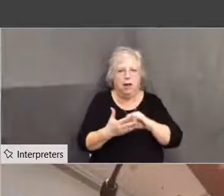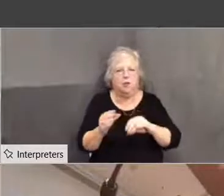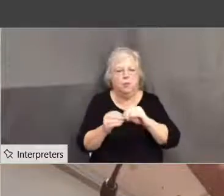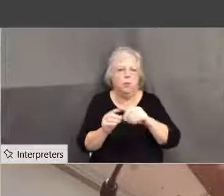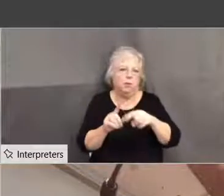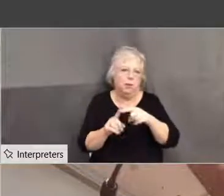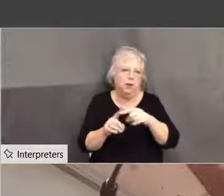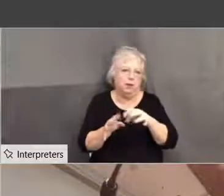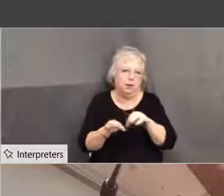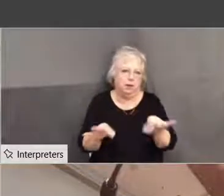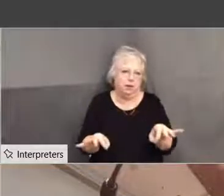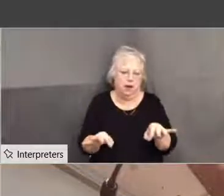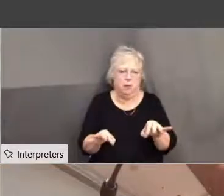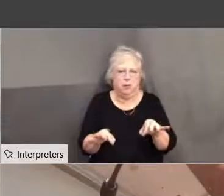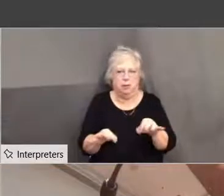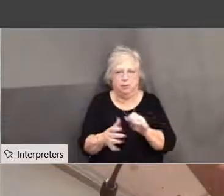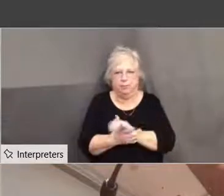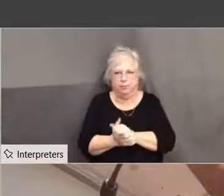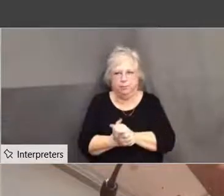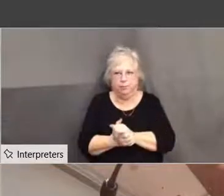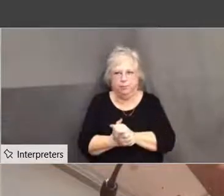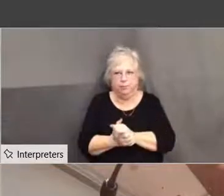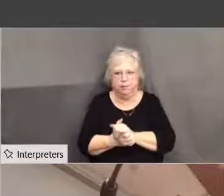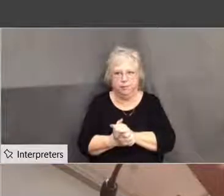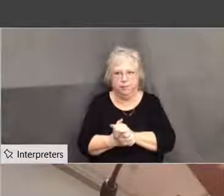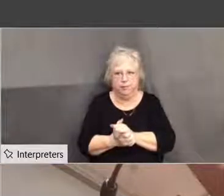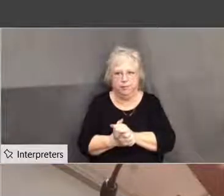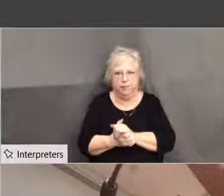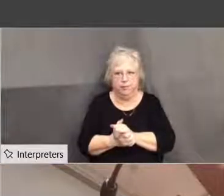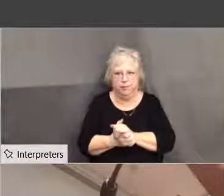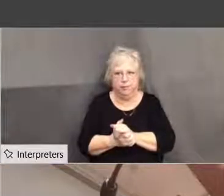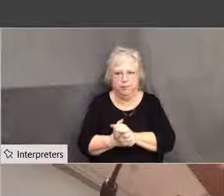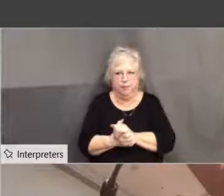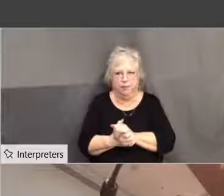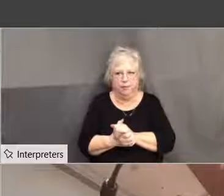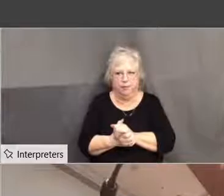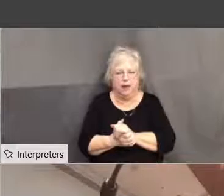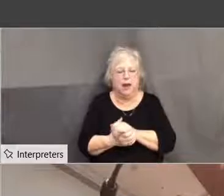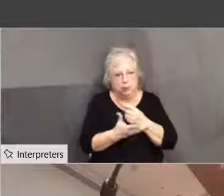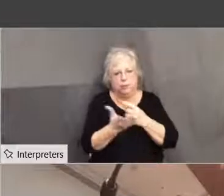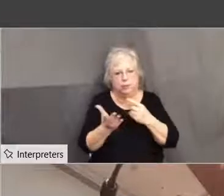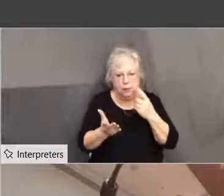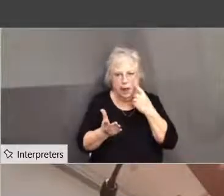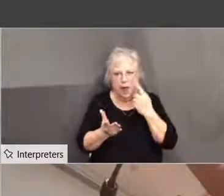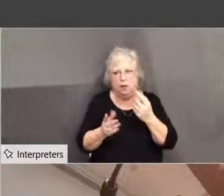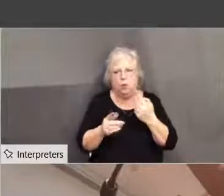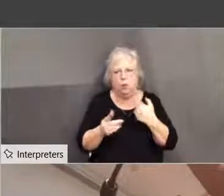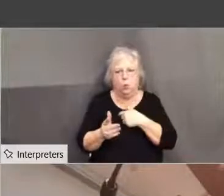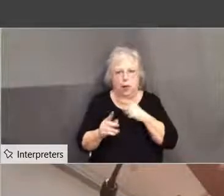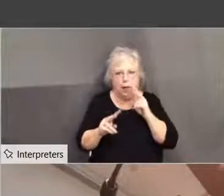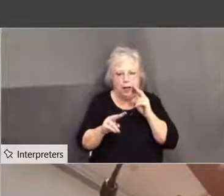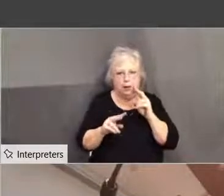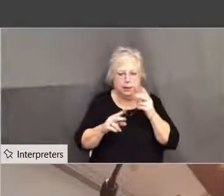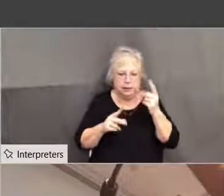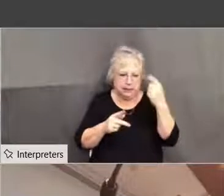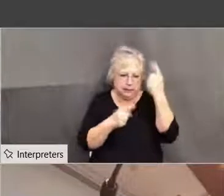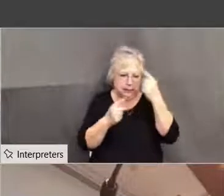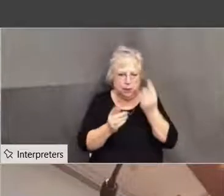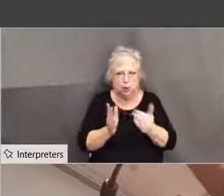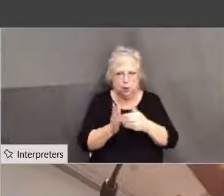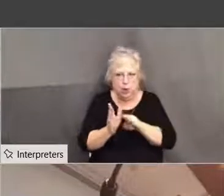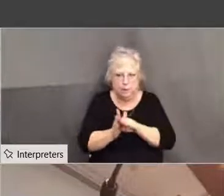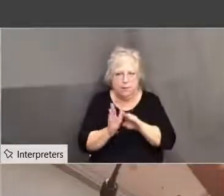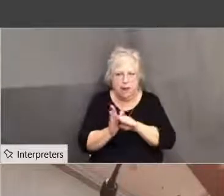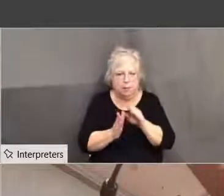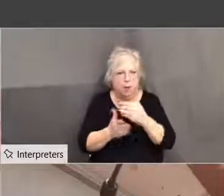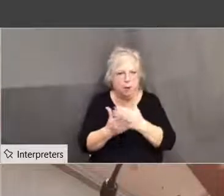presenter, Mr. Mayor, or you or anyone else. This is my colleagues on the board as we look at redeveloping the rest of our city that are unfortunately been